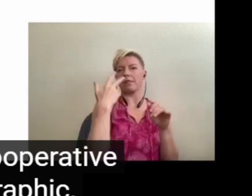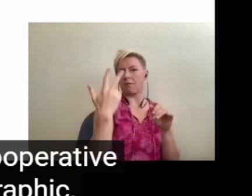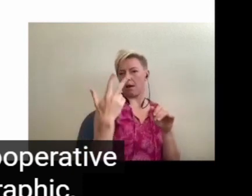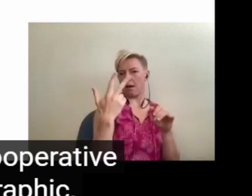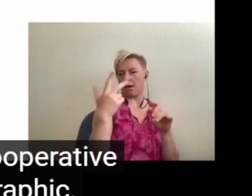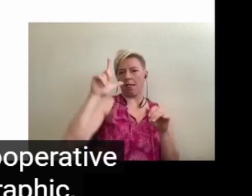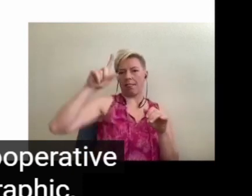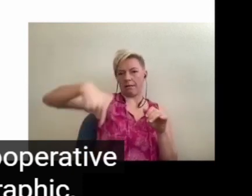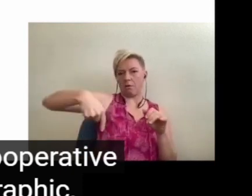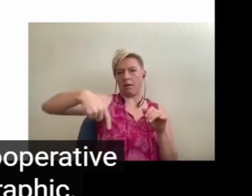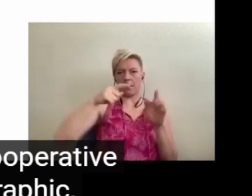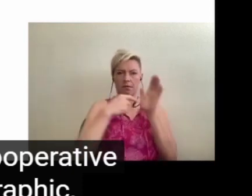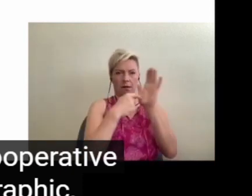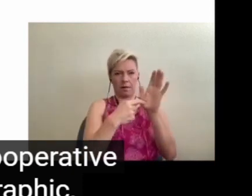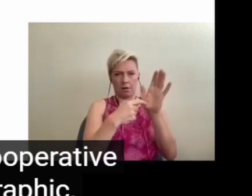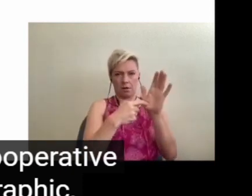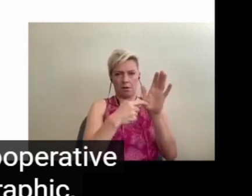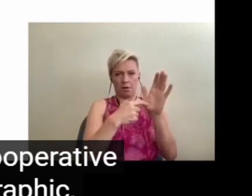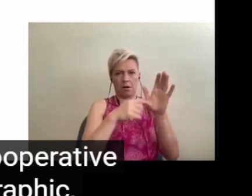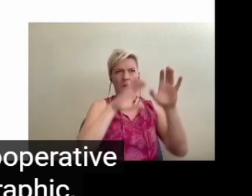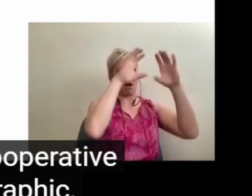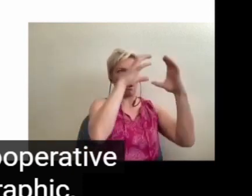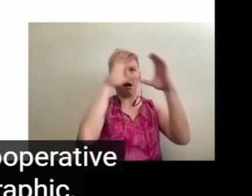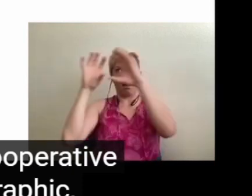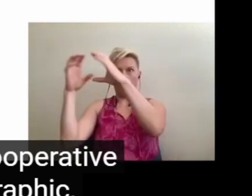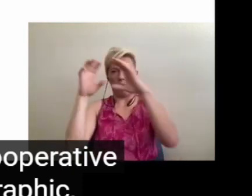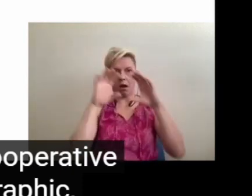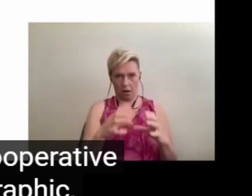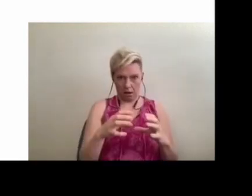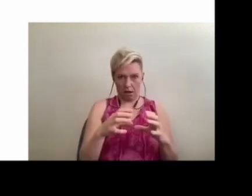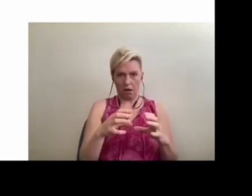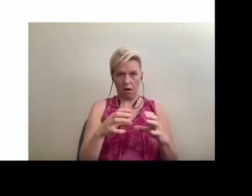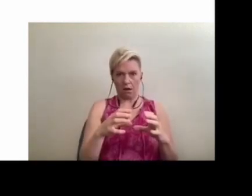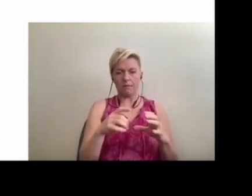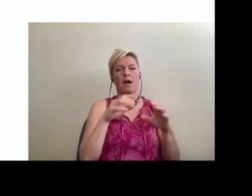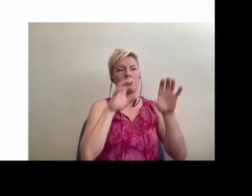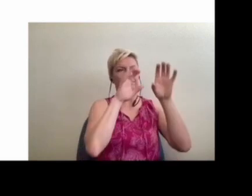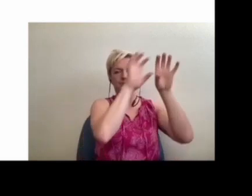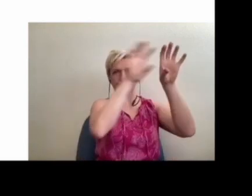assumes cooperative division of labor among orthographic,